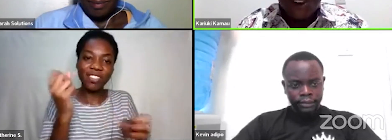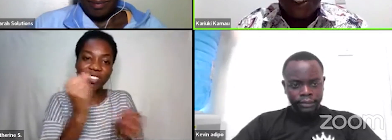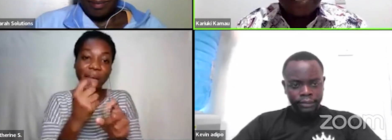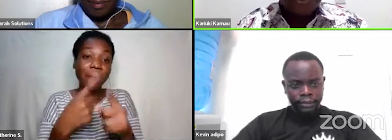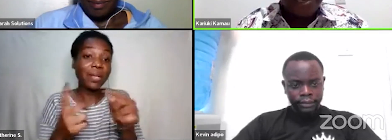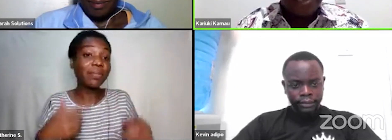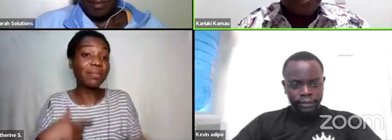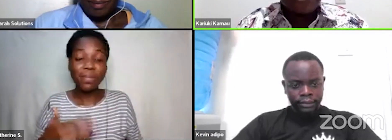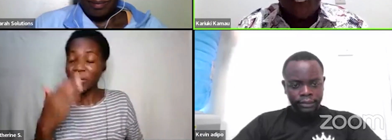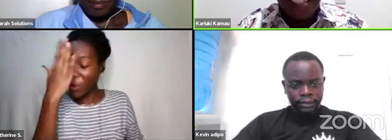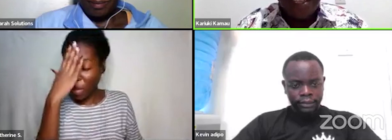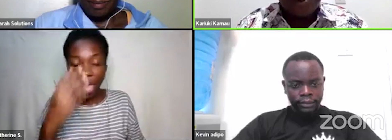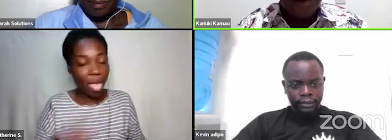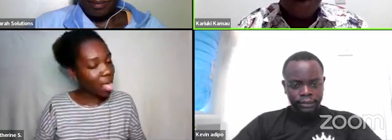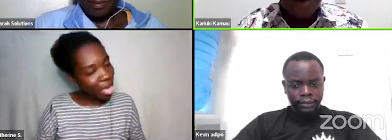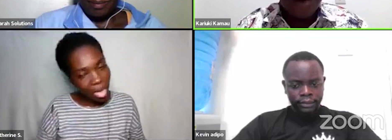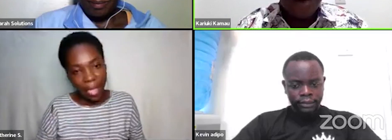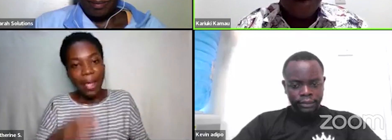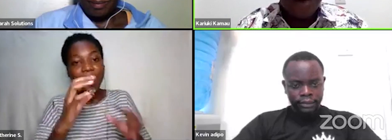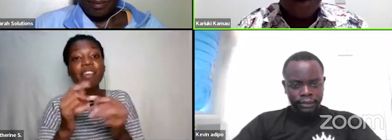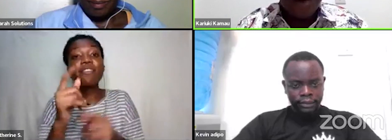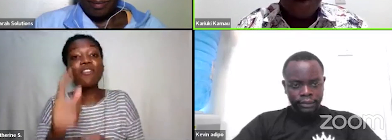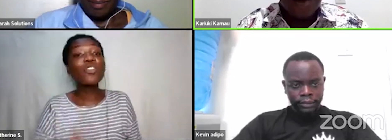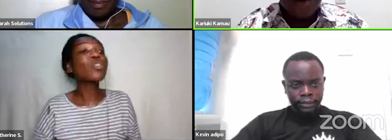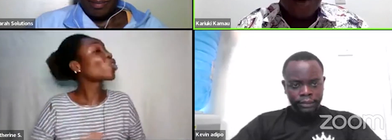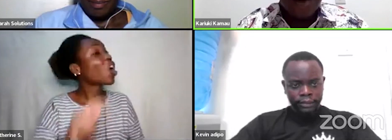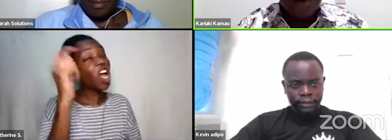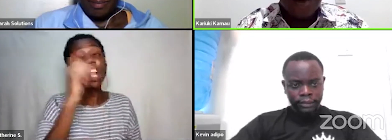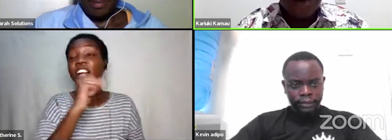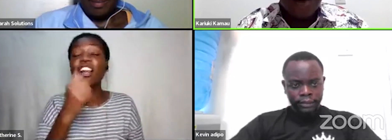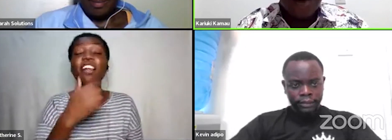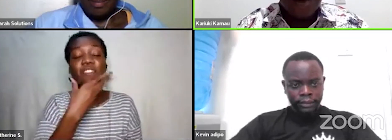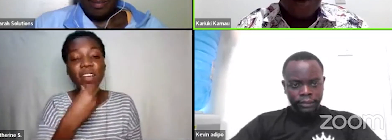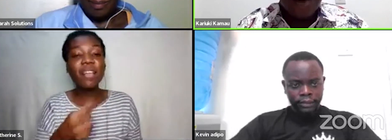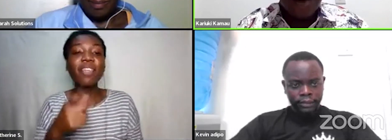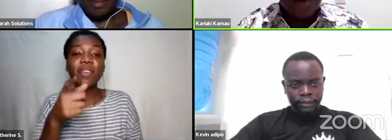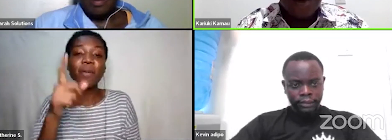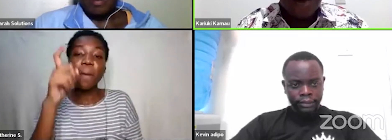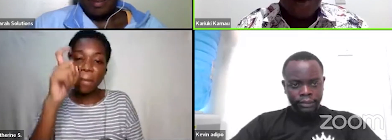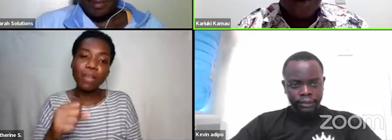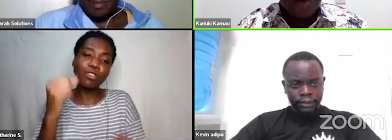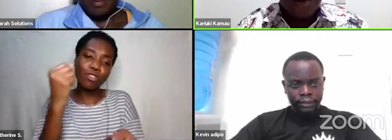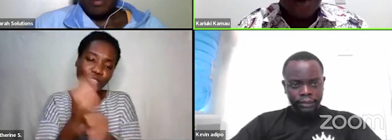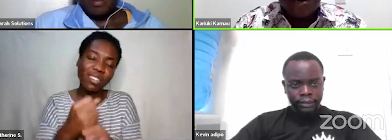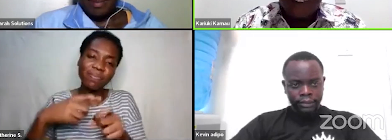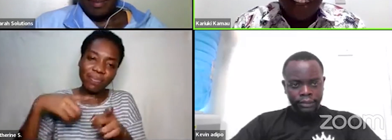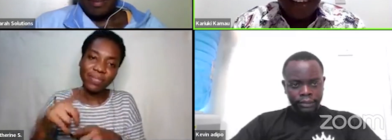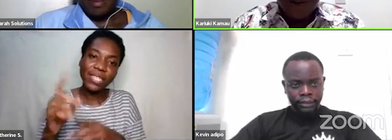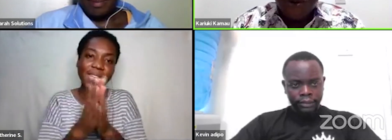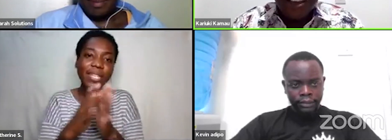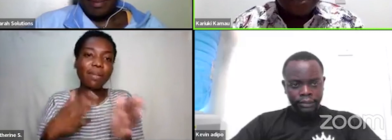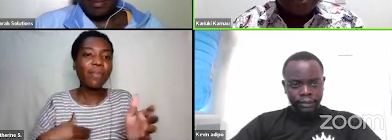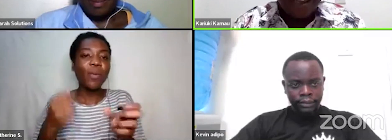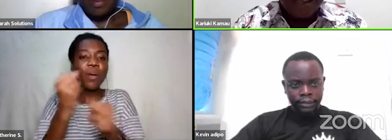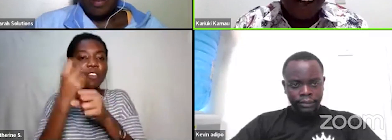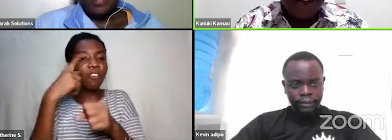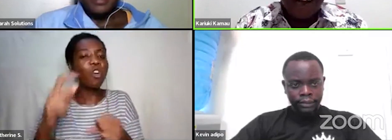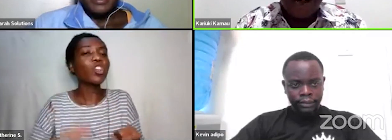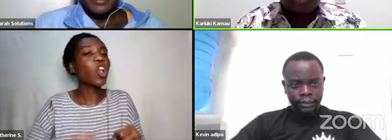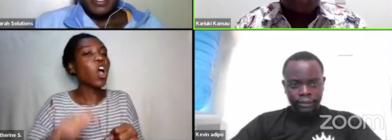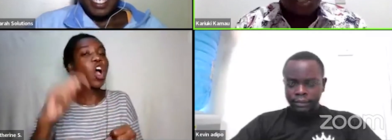realize, no matter how thorough is your grandfather, you have to do your own growth. I was working for a very thorough grandfather who